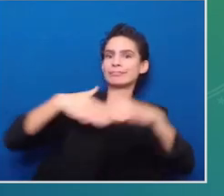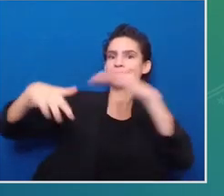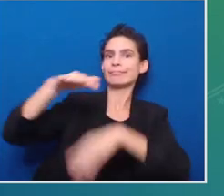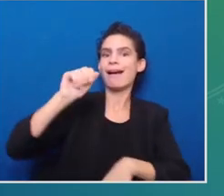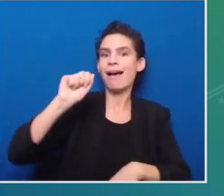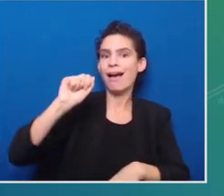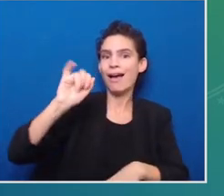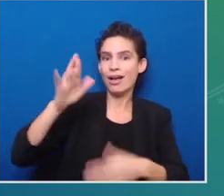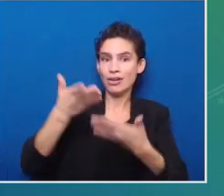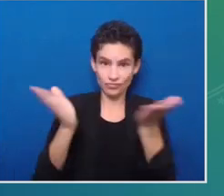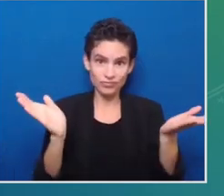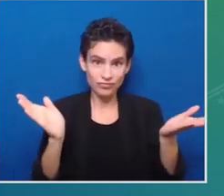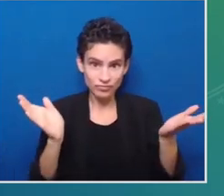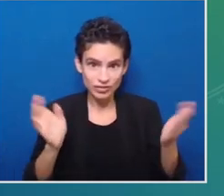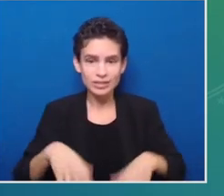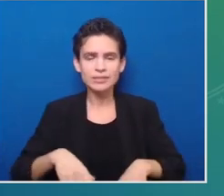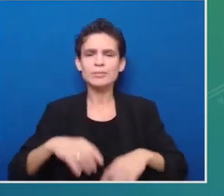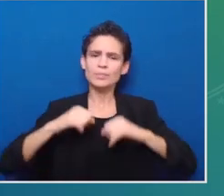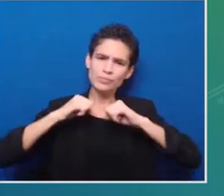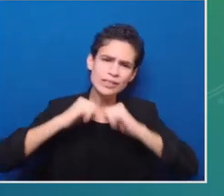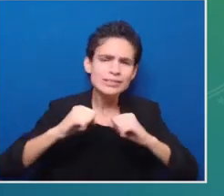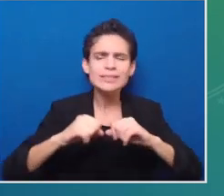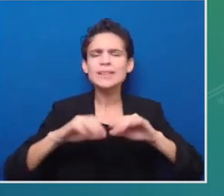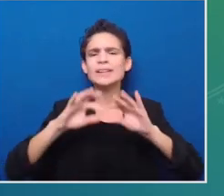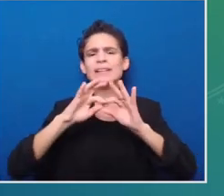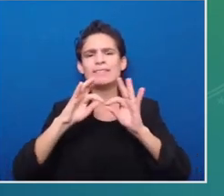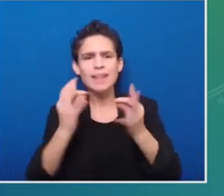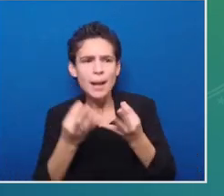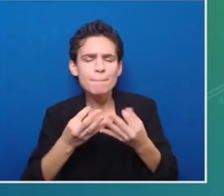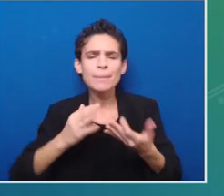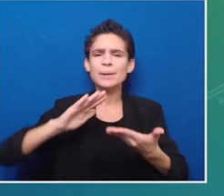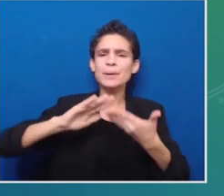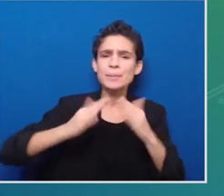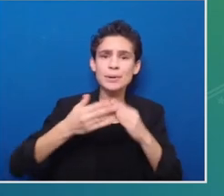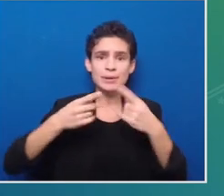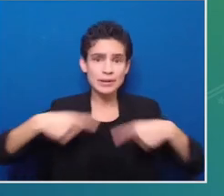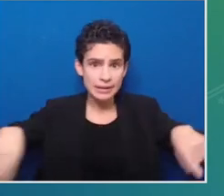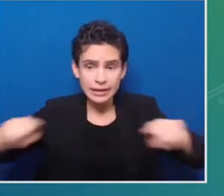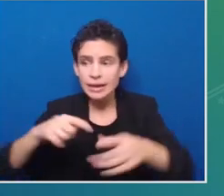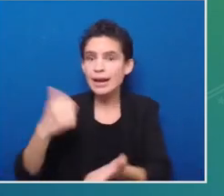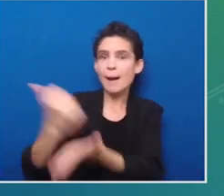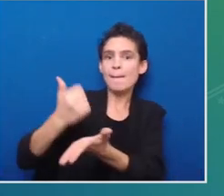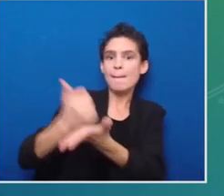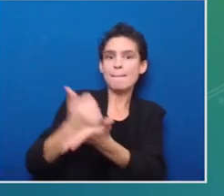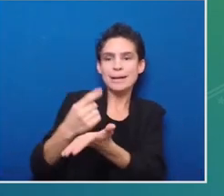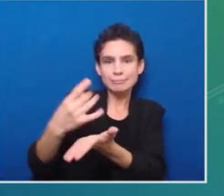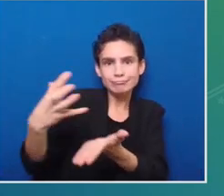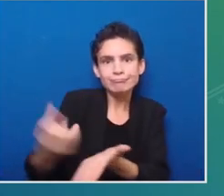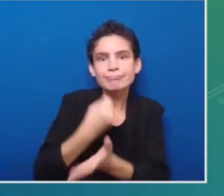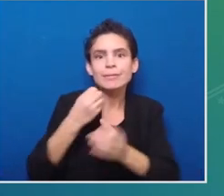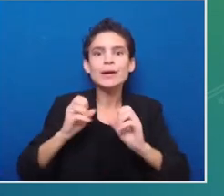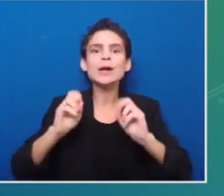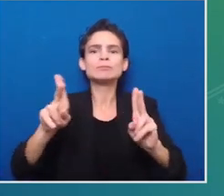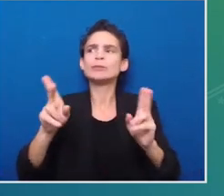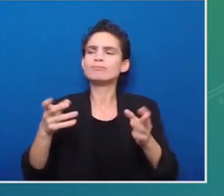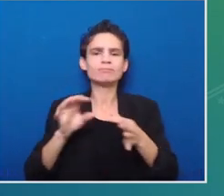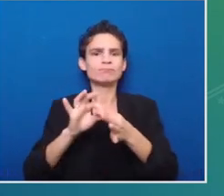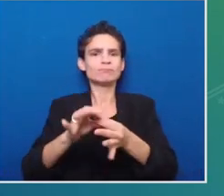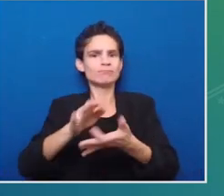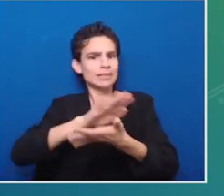our water, to protect our families and our communities, and to help them seize the opportunities of a